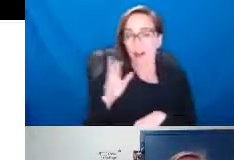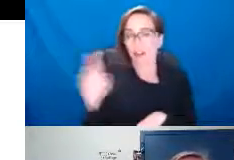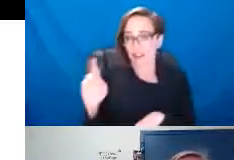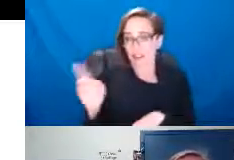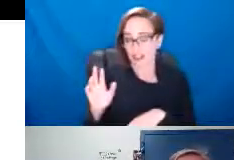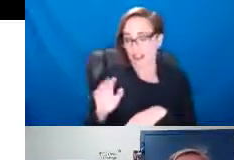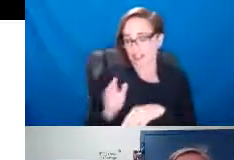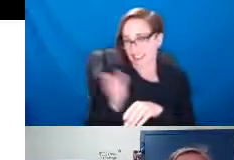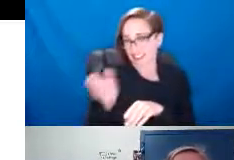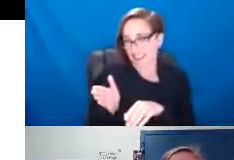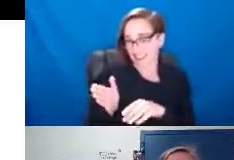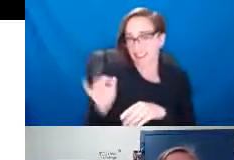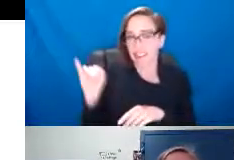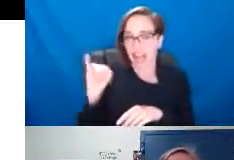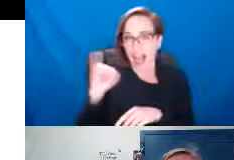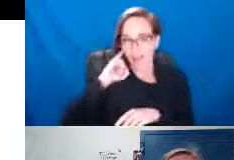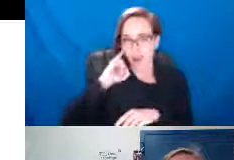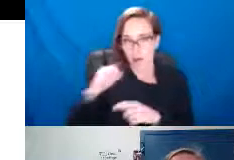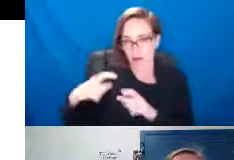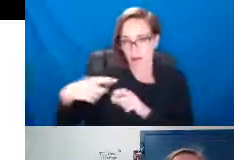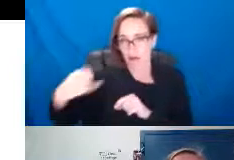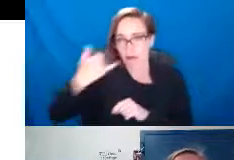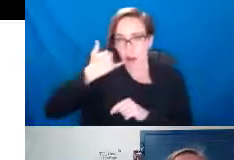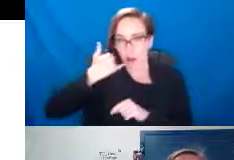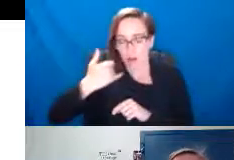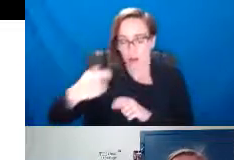iPhone. So technology has really made